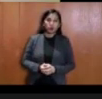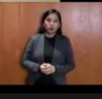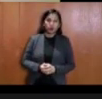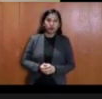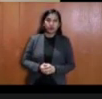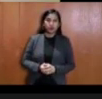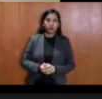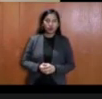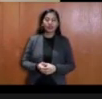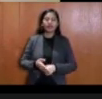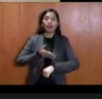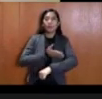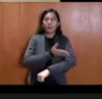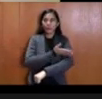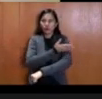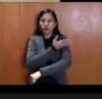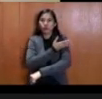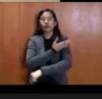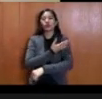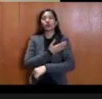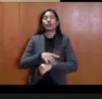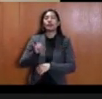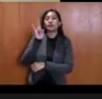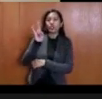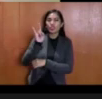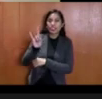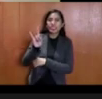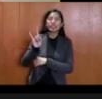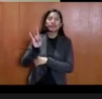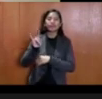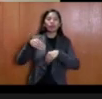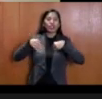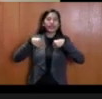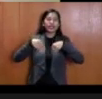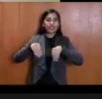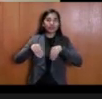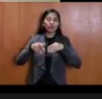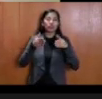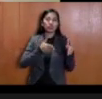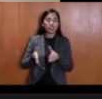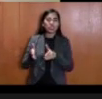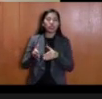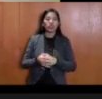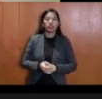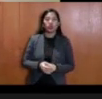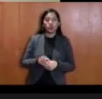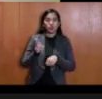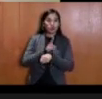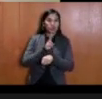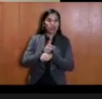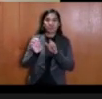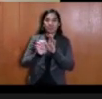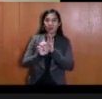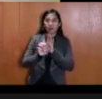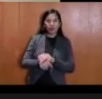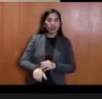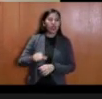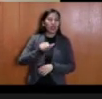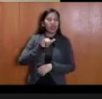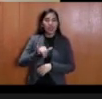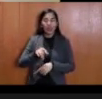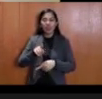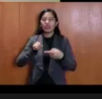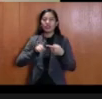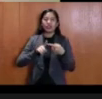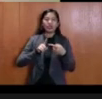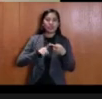gamified marketing strategies, using mixed reality, AR, augmented reality,